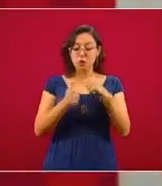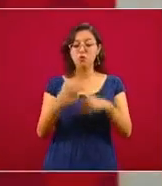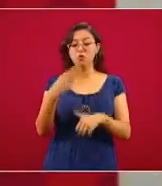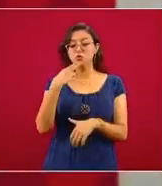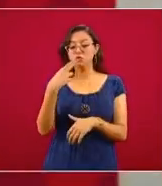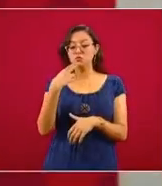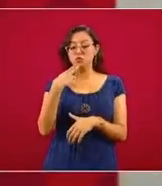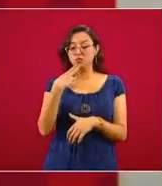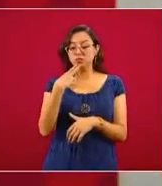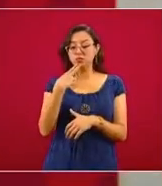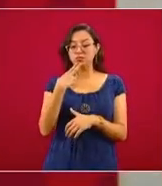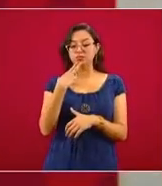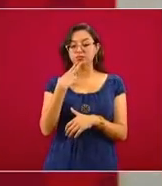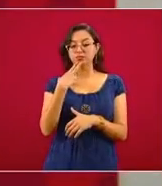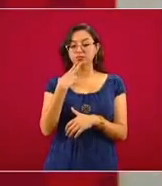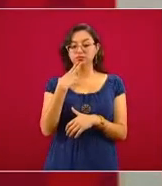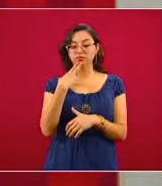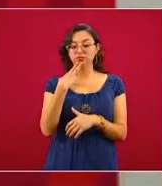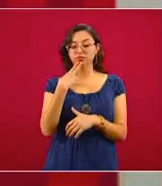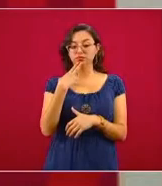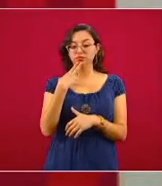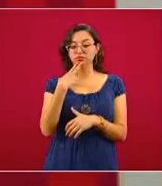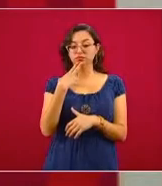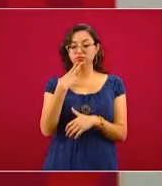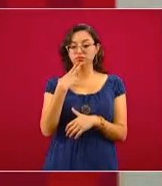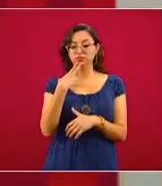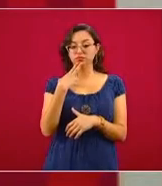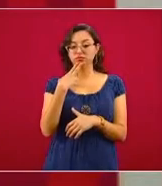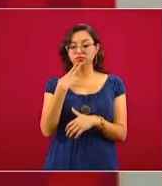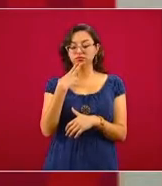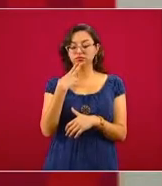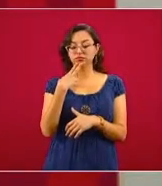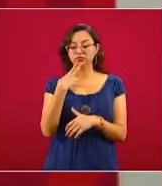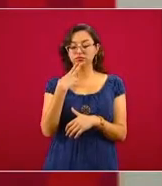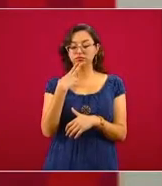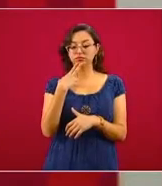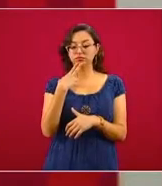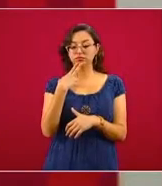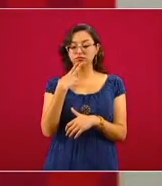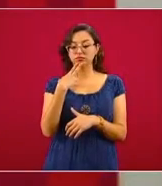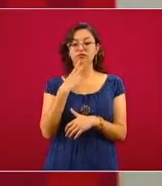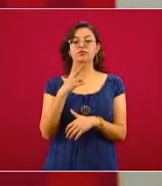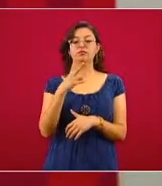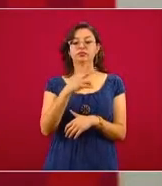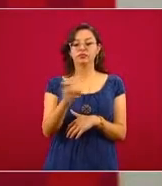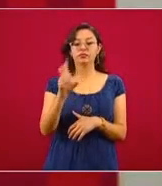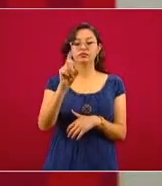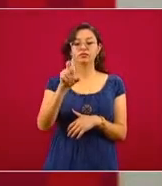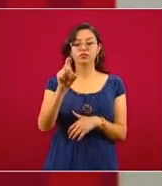exactamente, I aquí tengo I have the el information right dato, here.